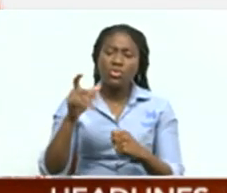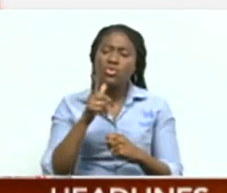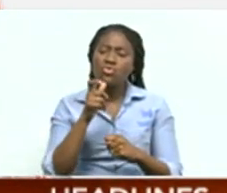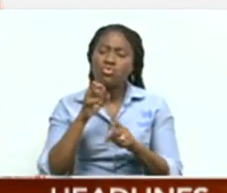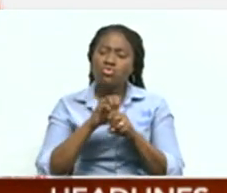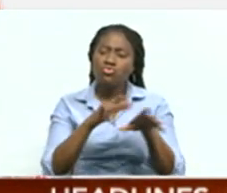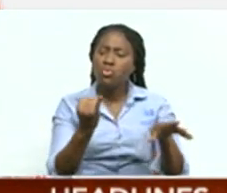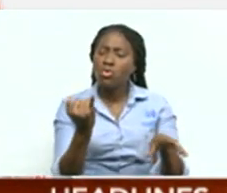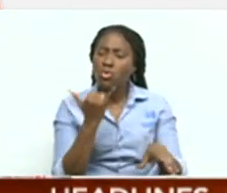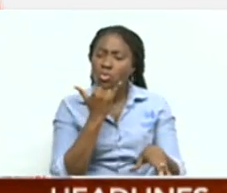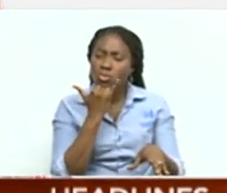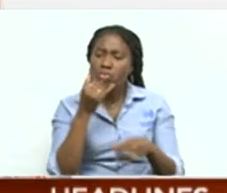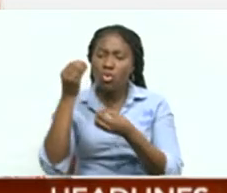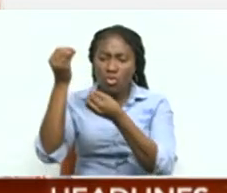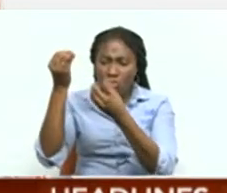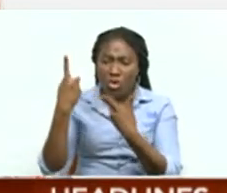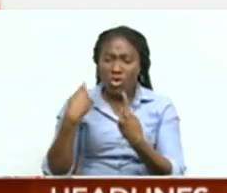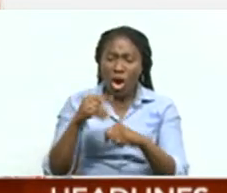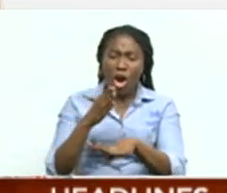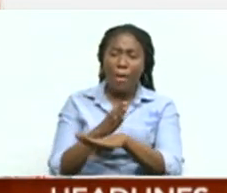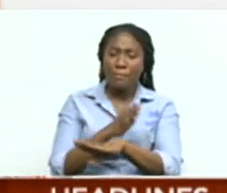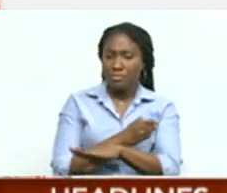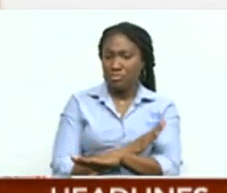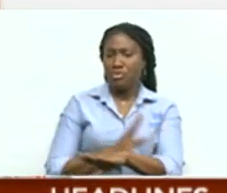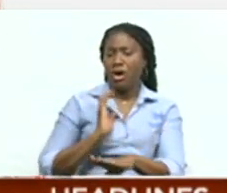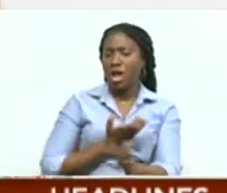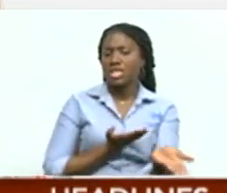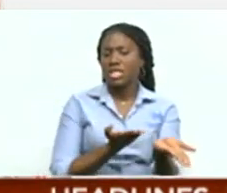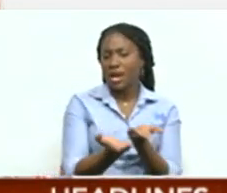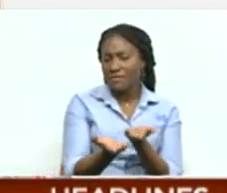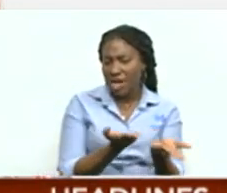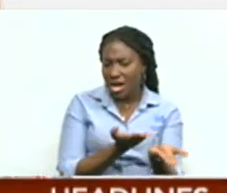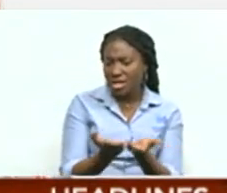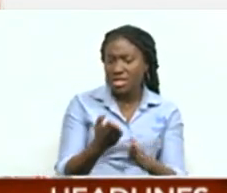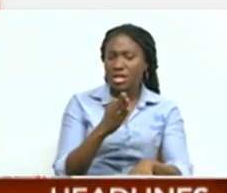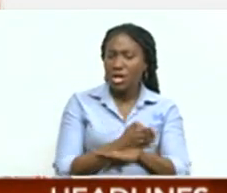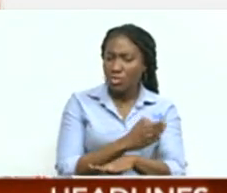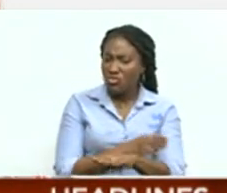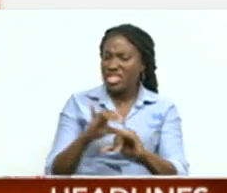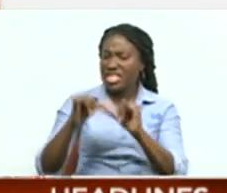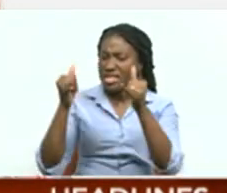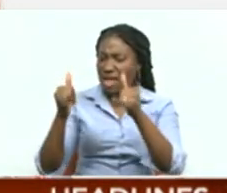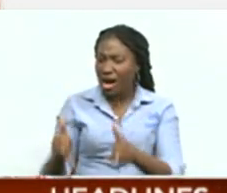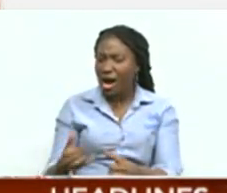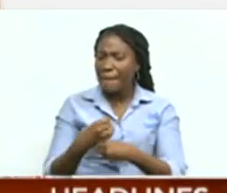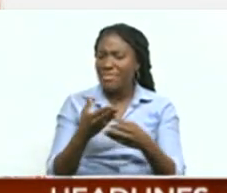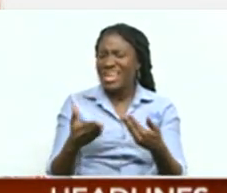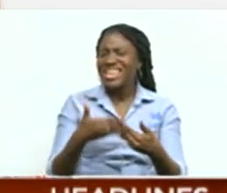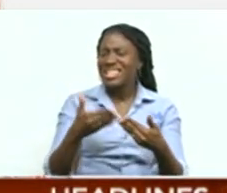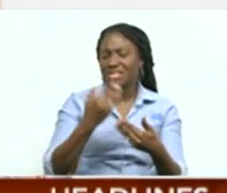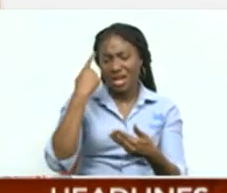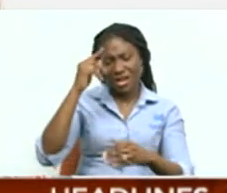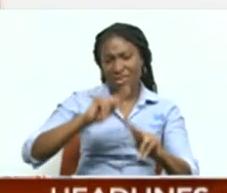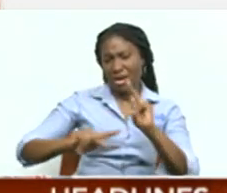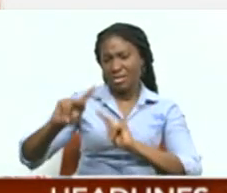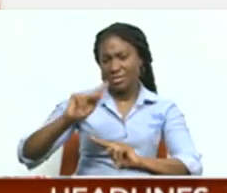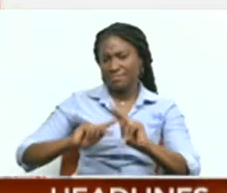just improve, you know, customer service, improve the system, make things easier for persons.